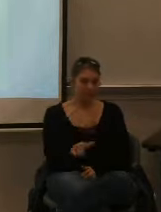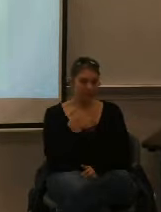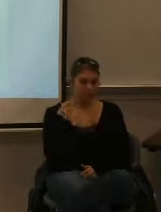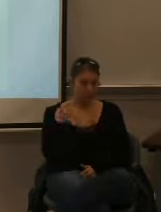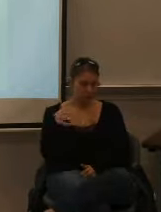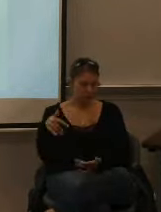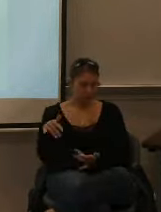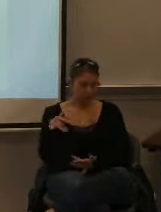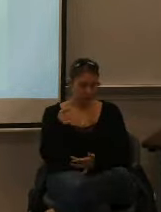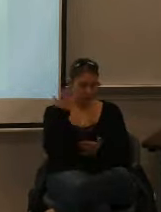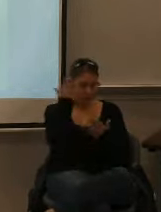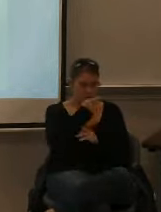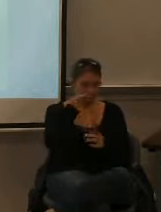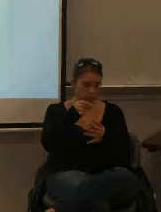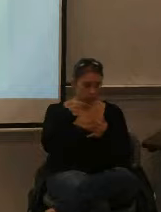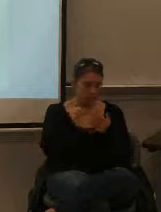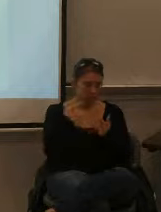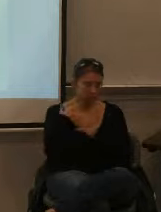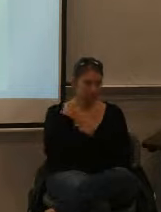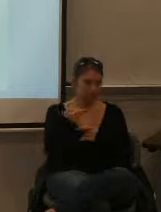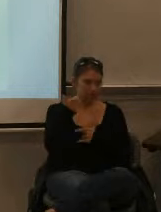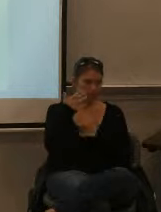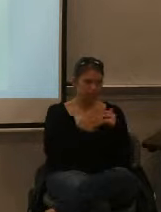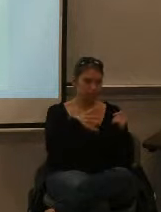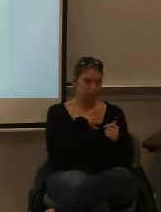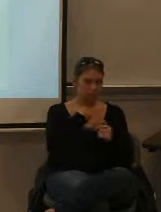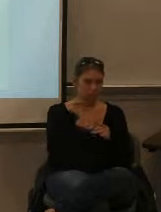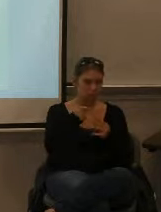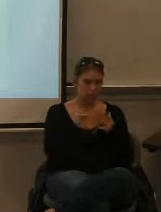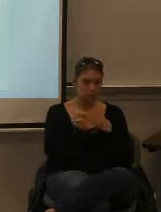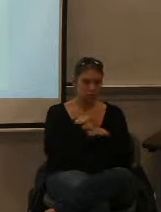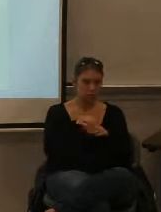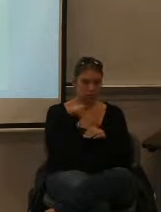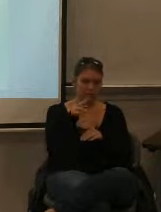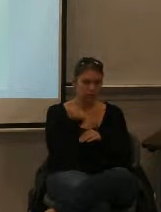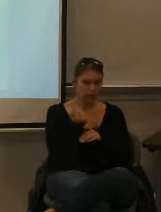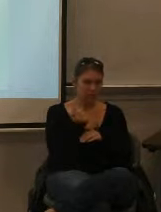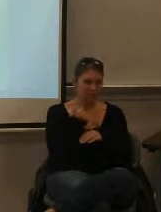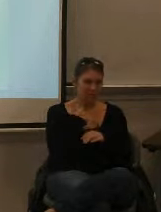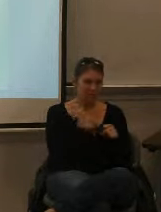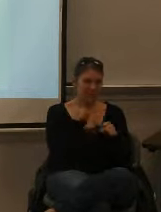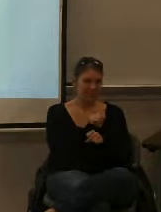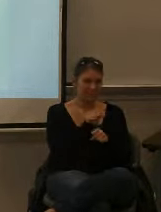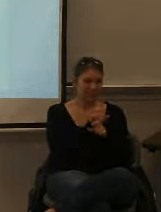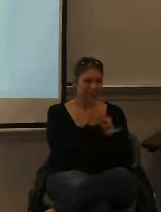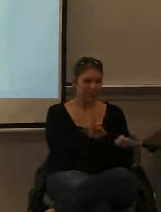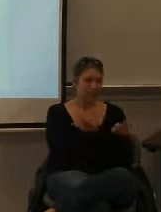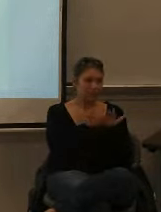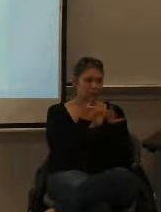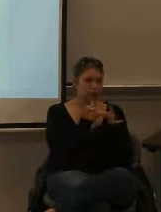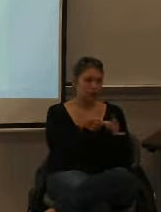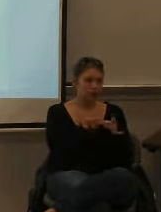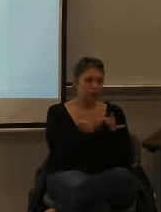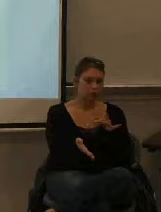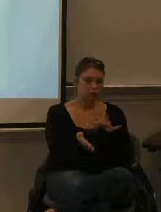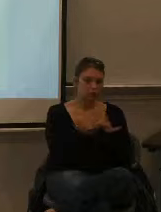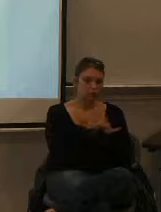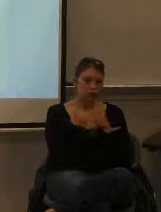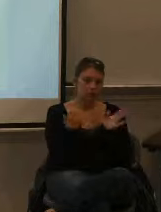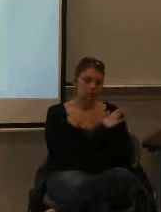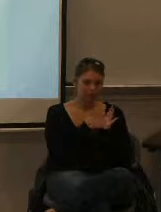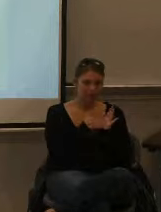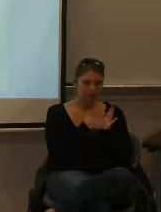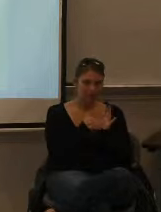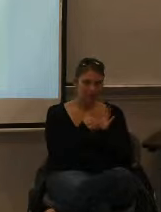phosphorus around. That is, these dark points tend to be higher than the light points on average, and there's a statistically significant relationship there. So